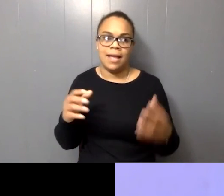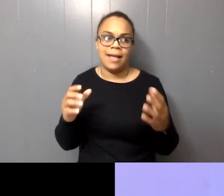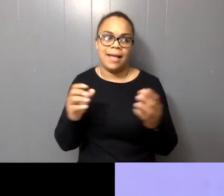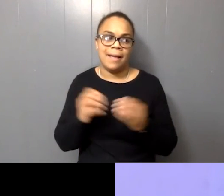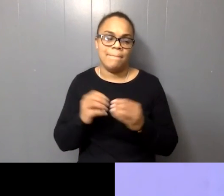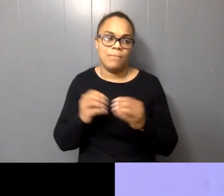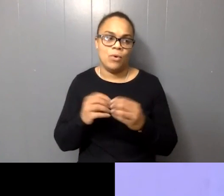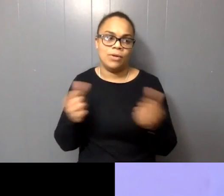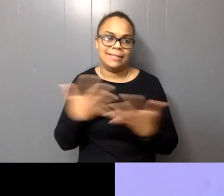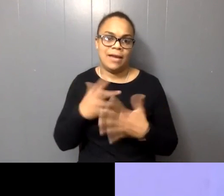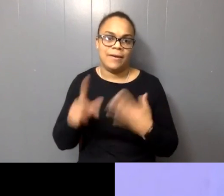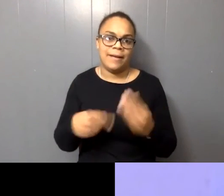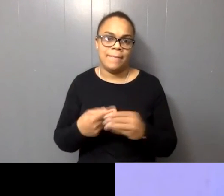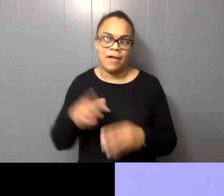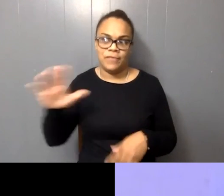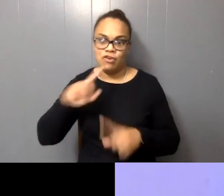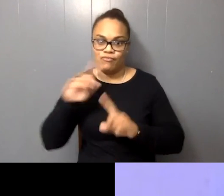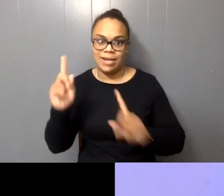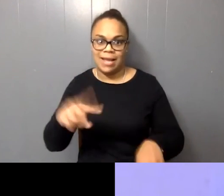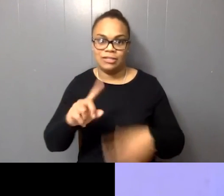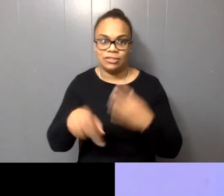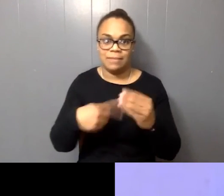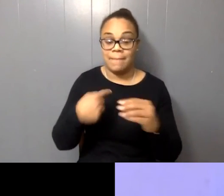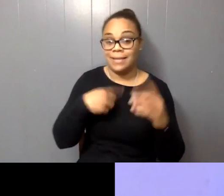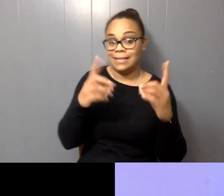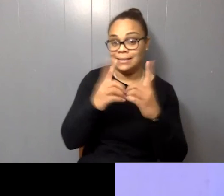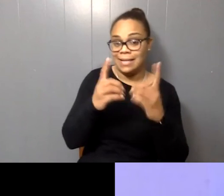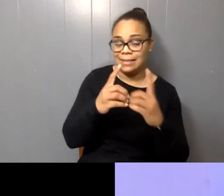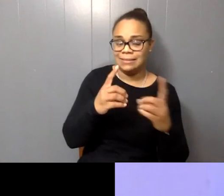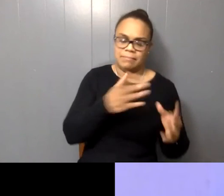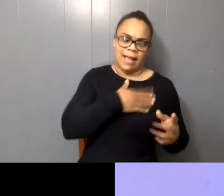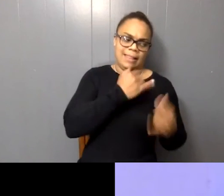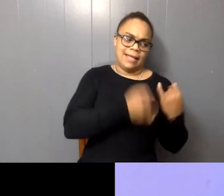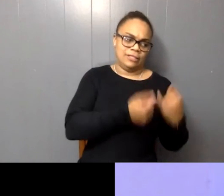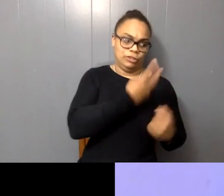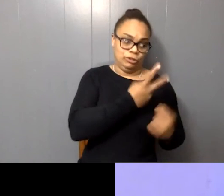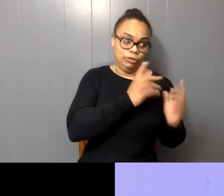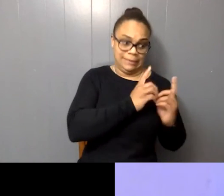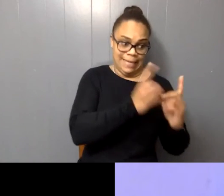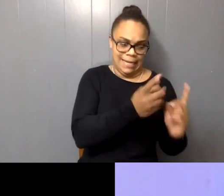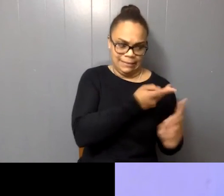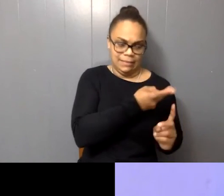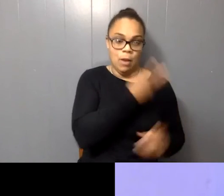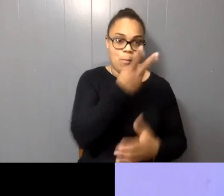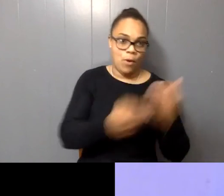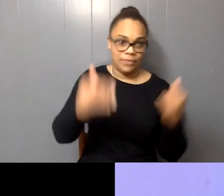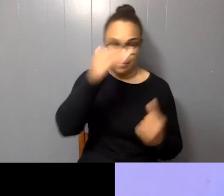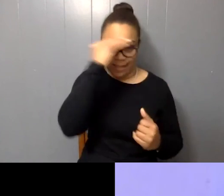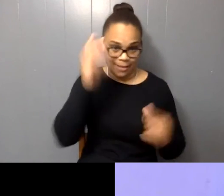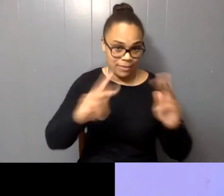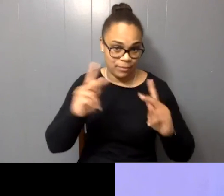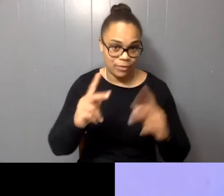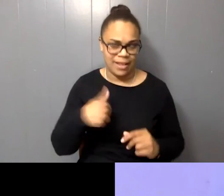the last two people that I've dated have been Black people. Um, and so I feel like they might be even